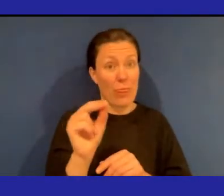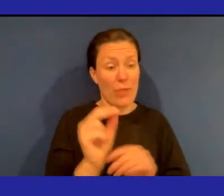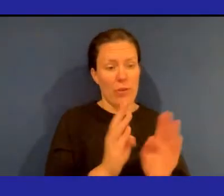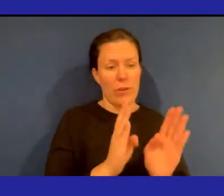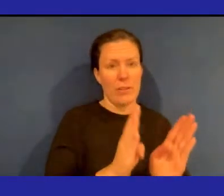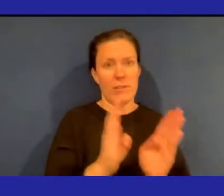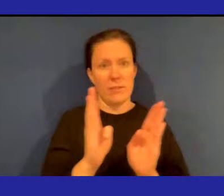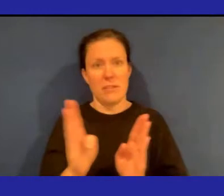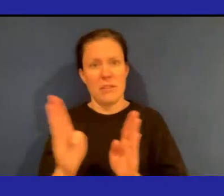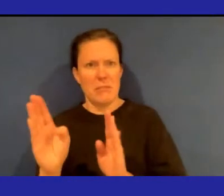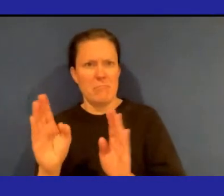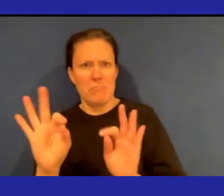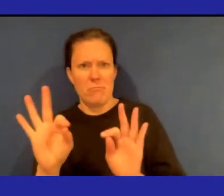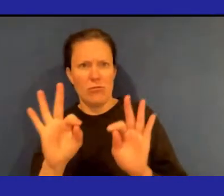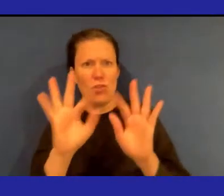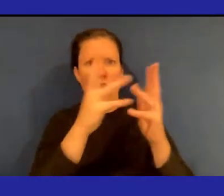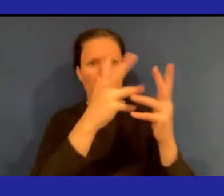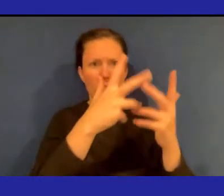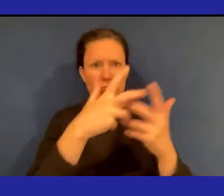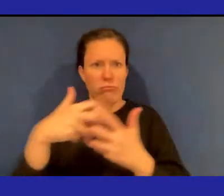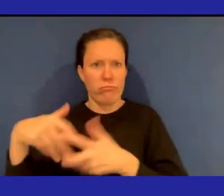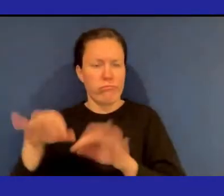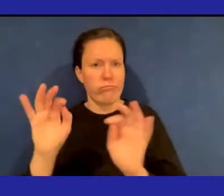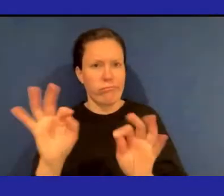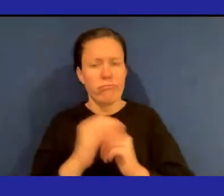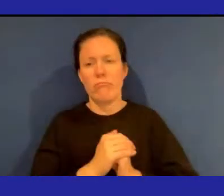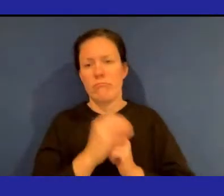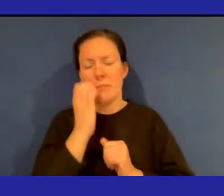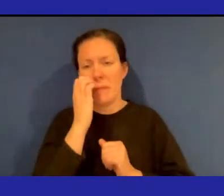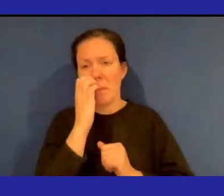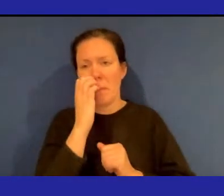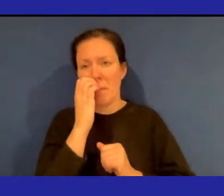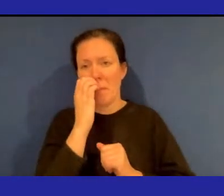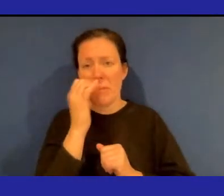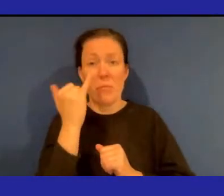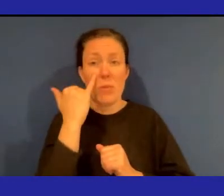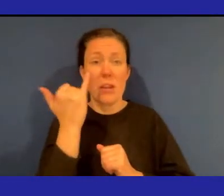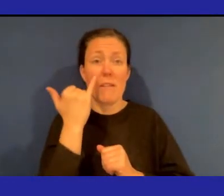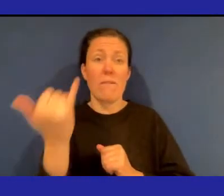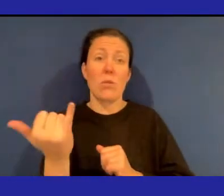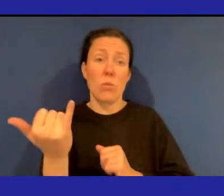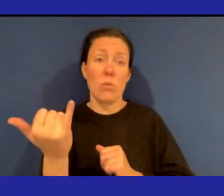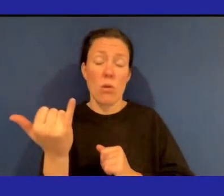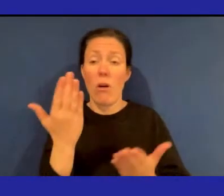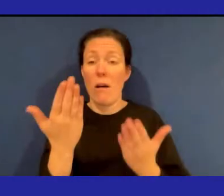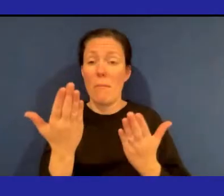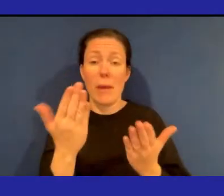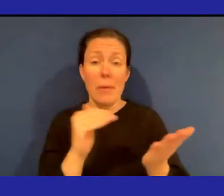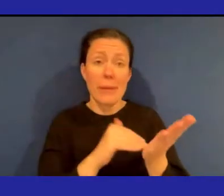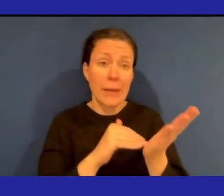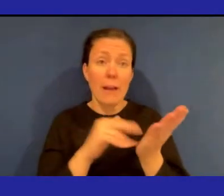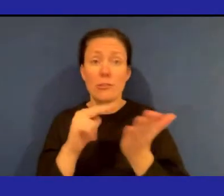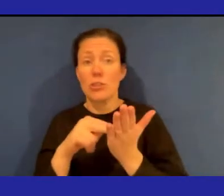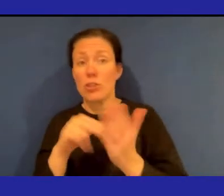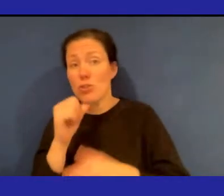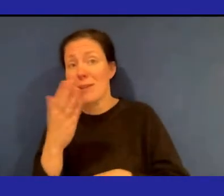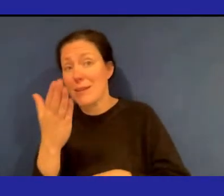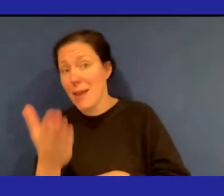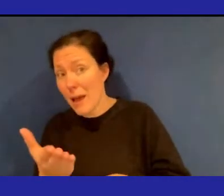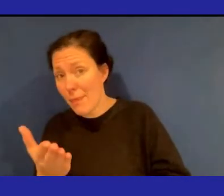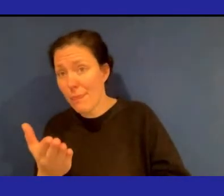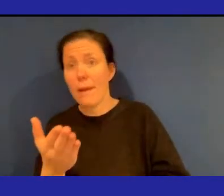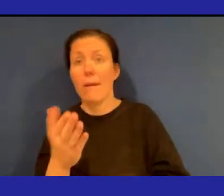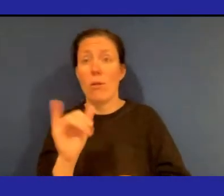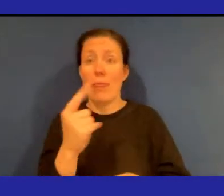imagine instead you call and it so happens that the person is out that day. Right. And then nobody calls